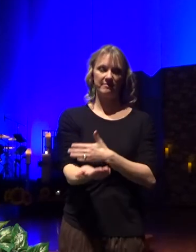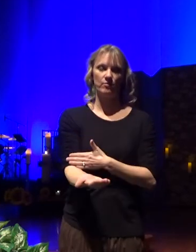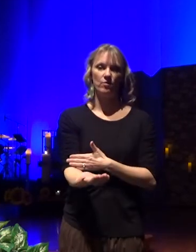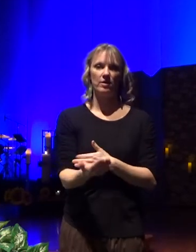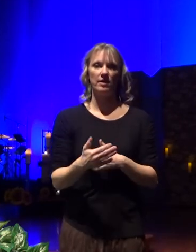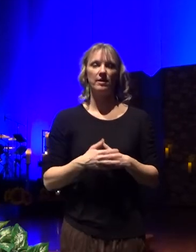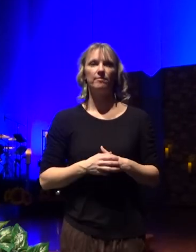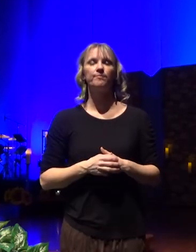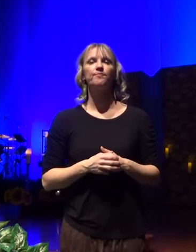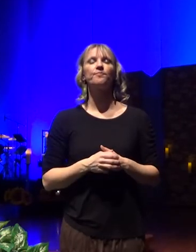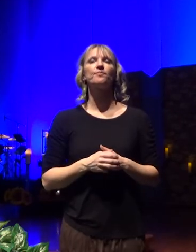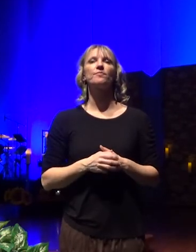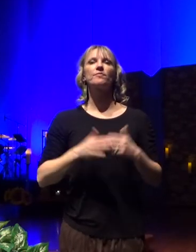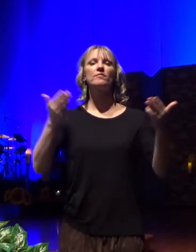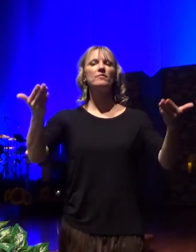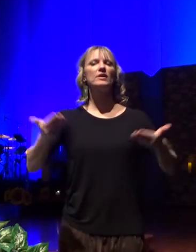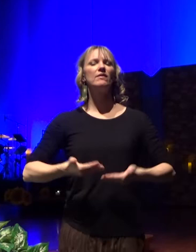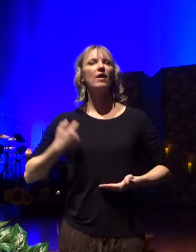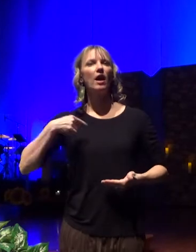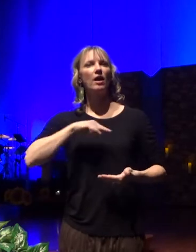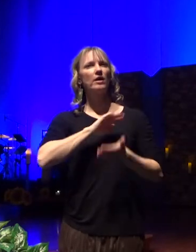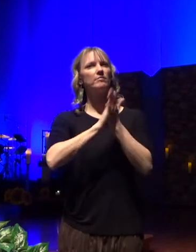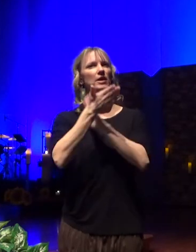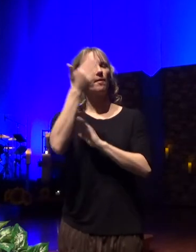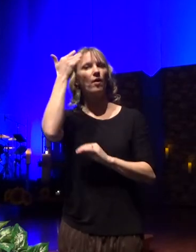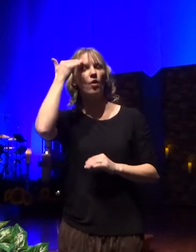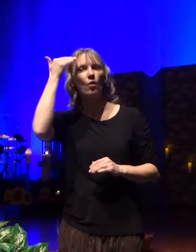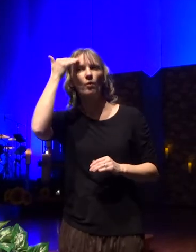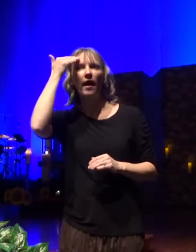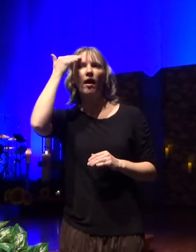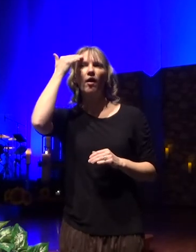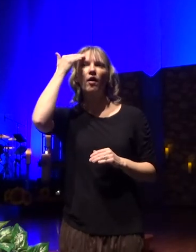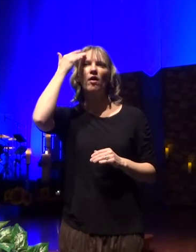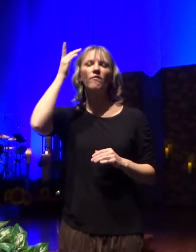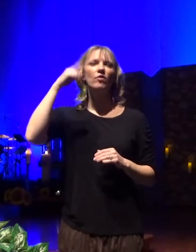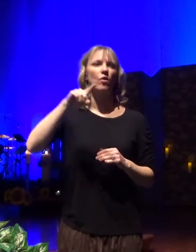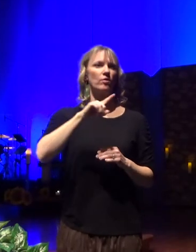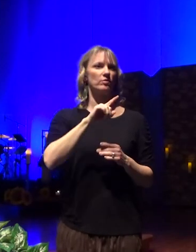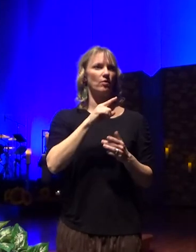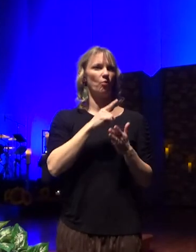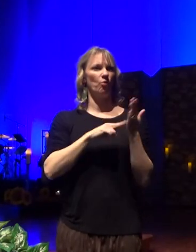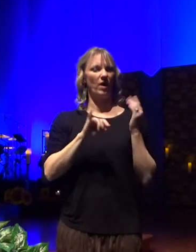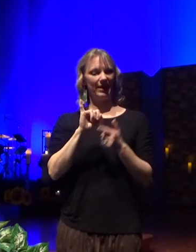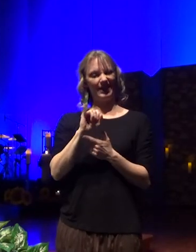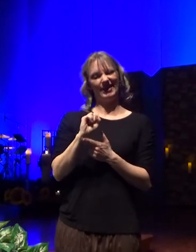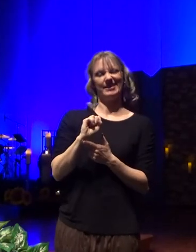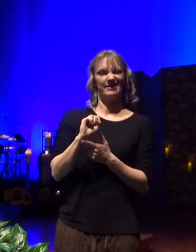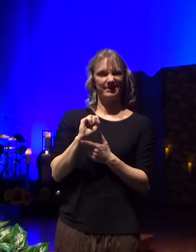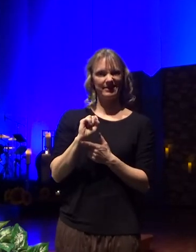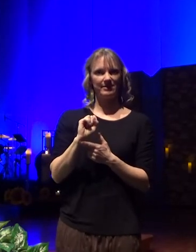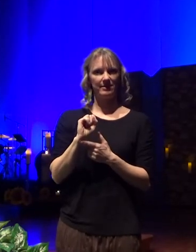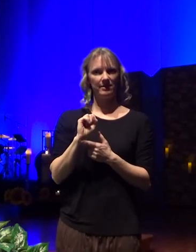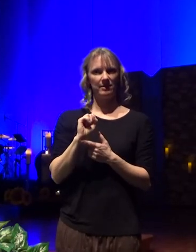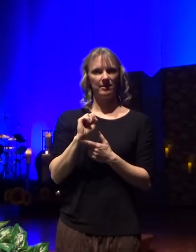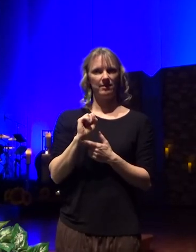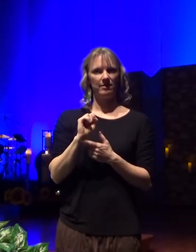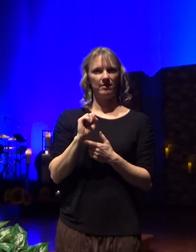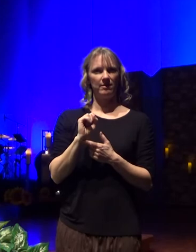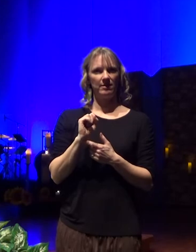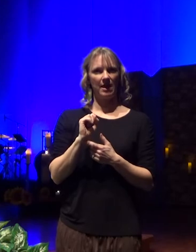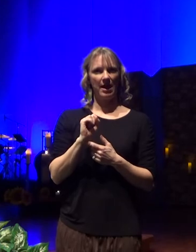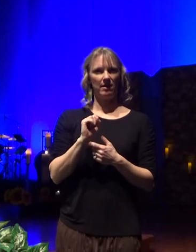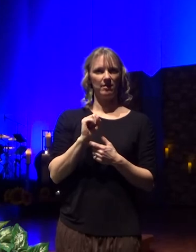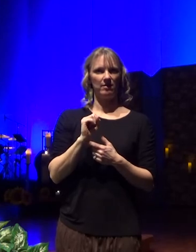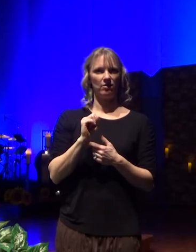morning, I just invite us to become aware of any of those what is's that may be keeping us